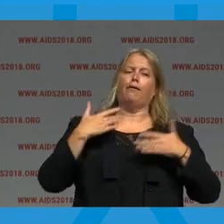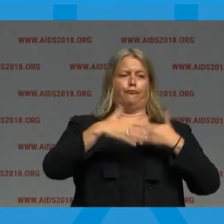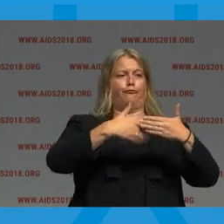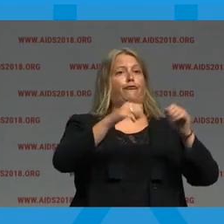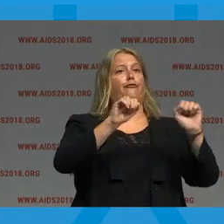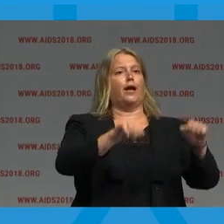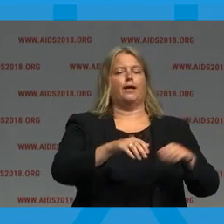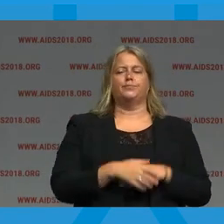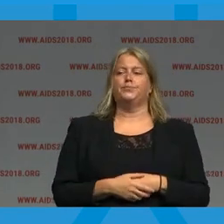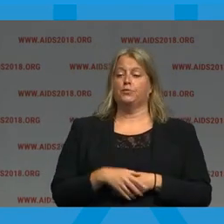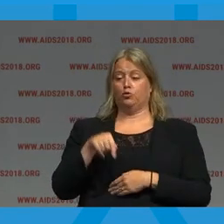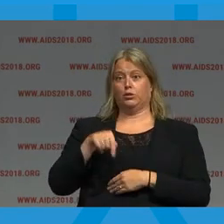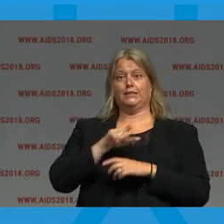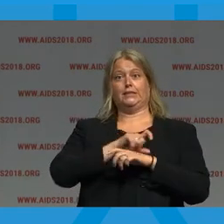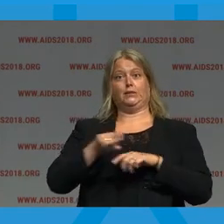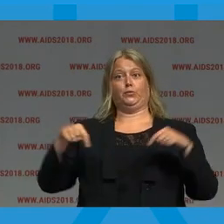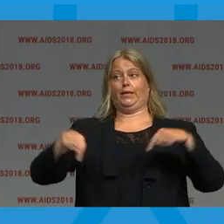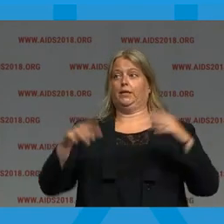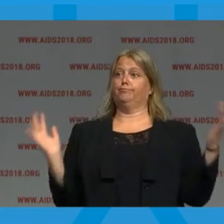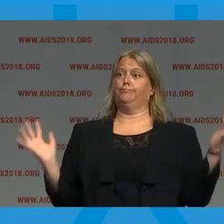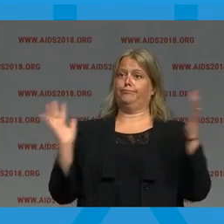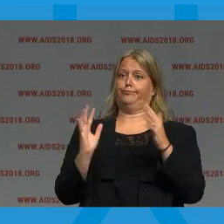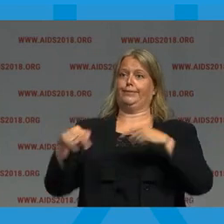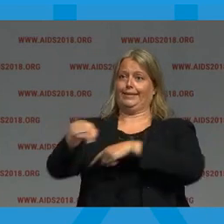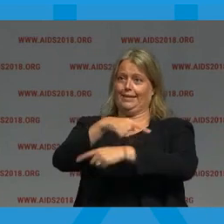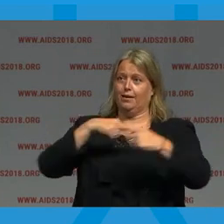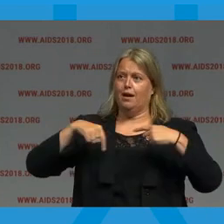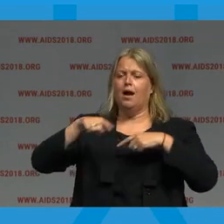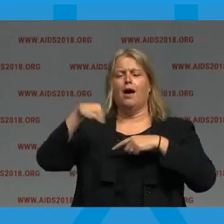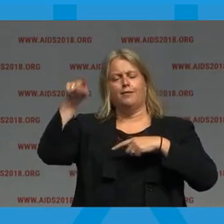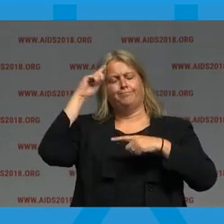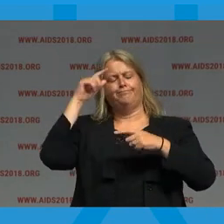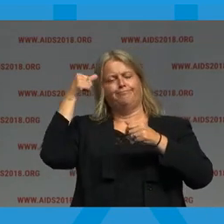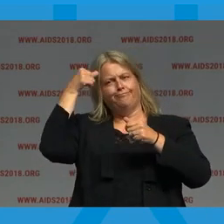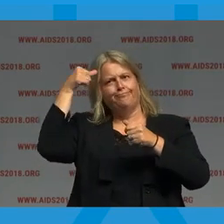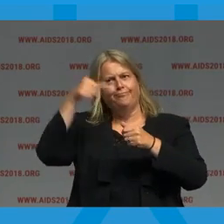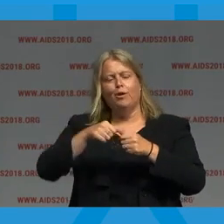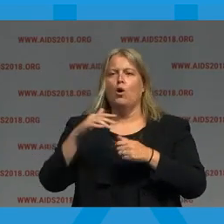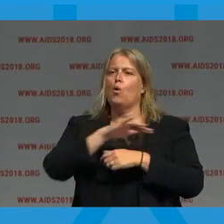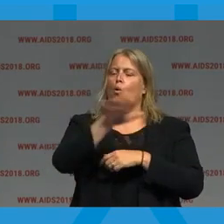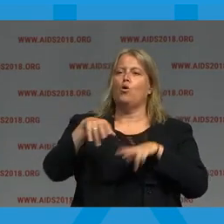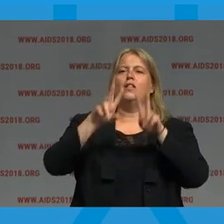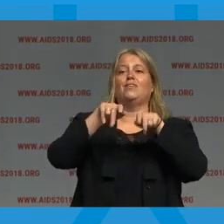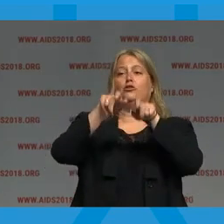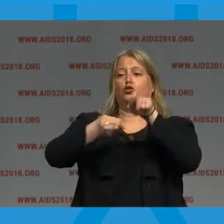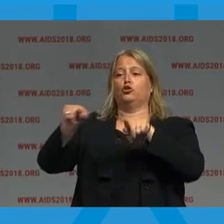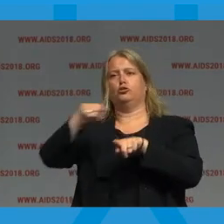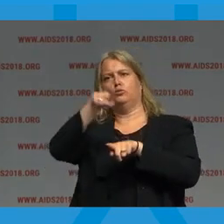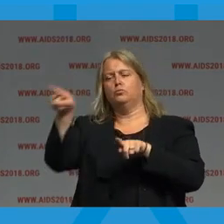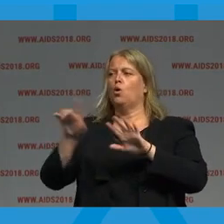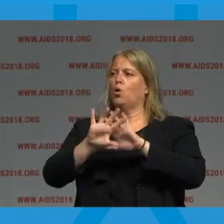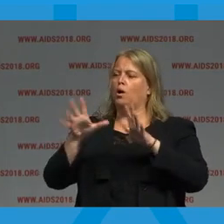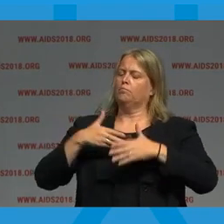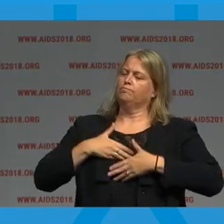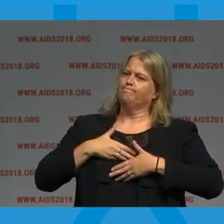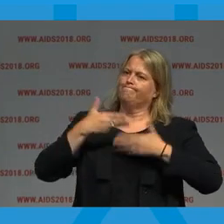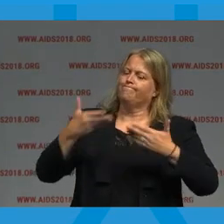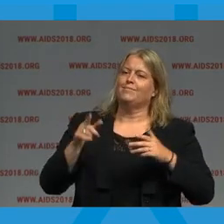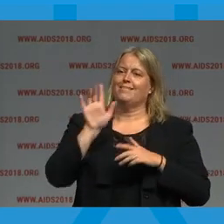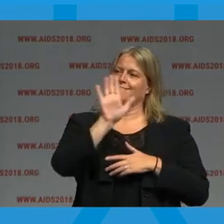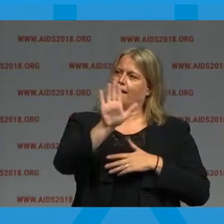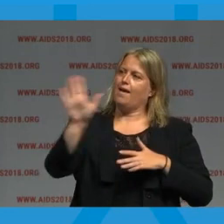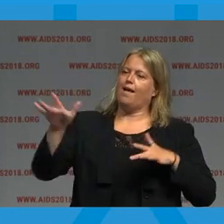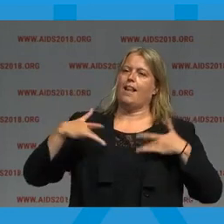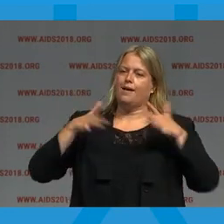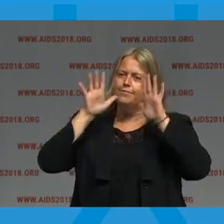here this week, we're reminded of all the researchers who have dedicated their lives to working on